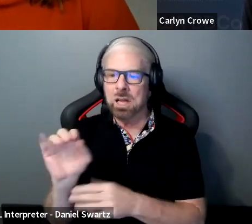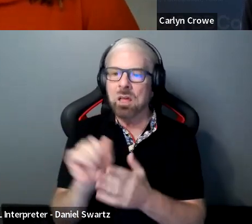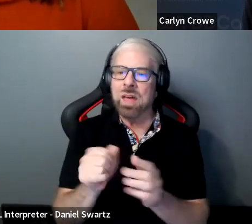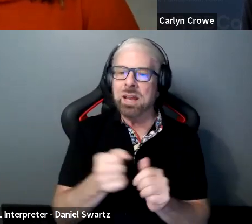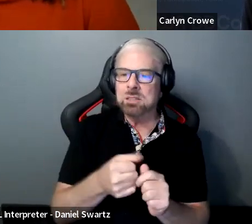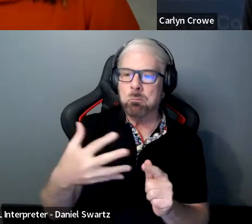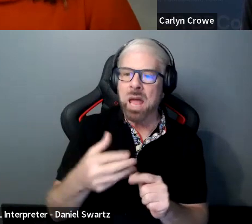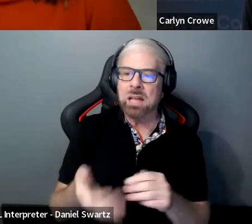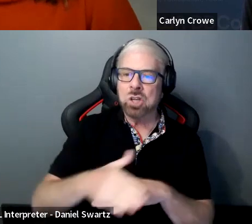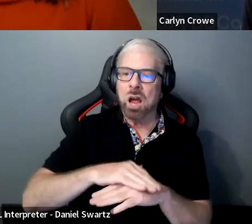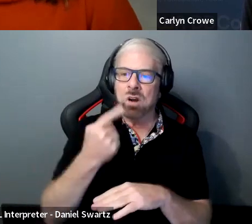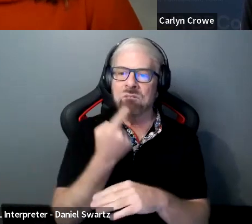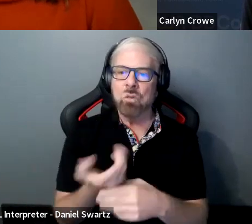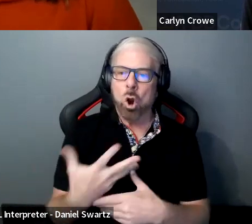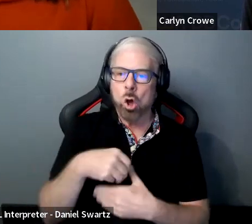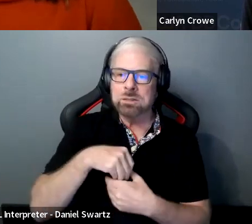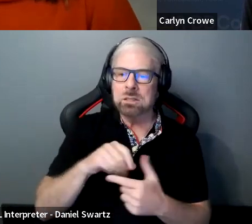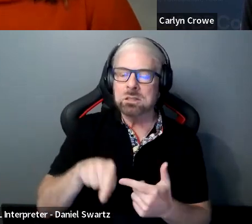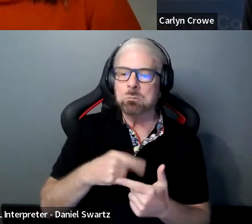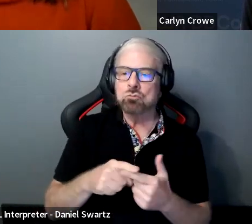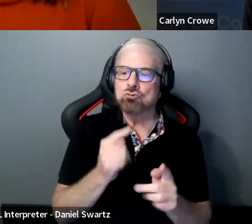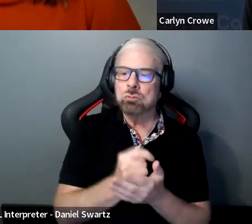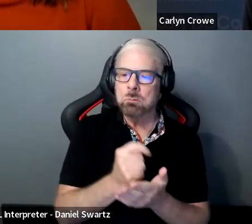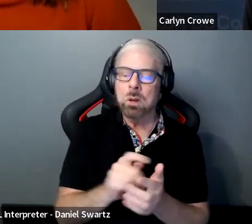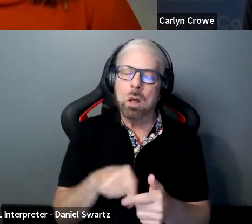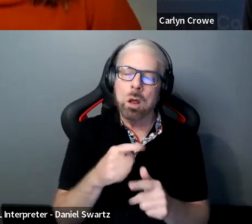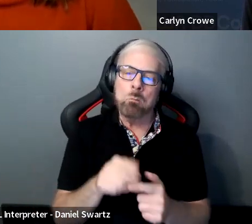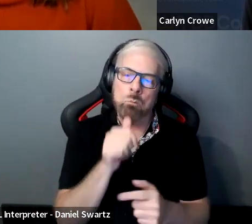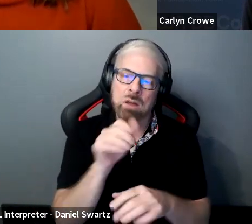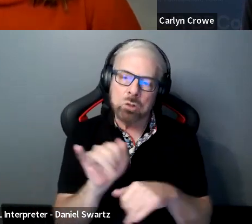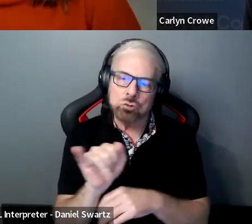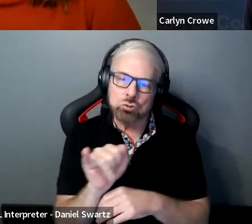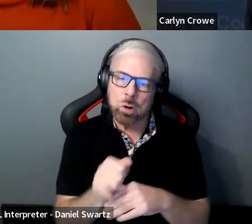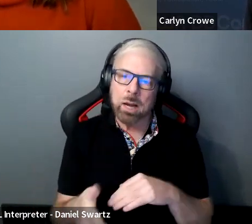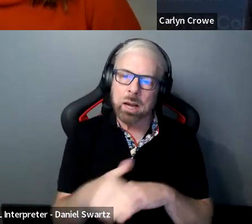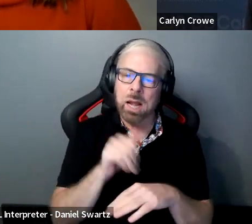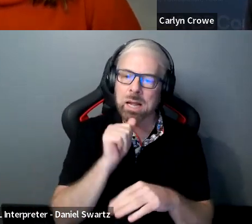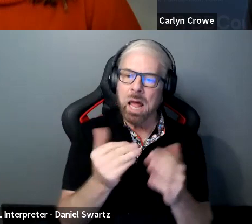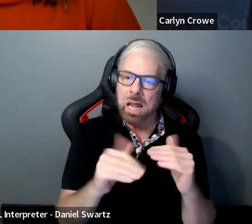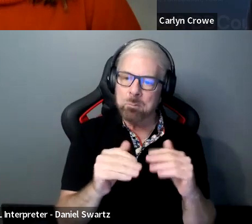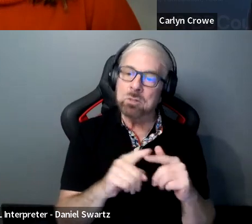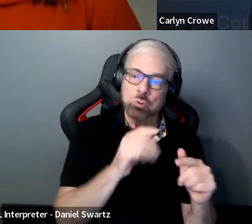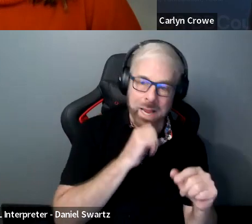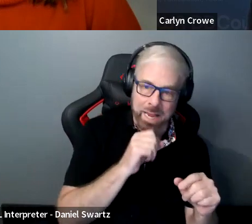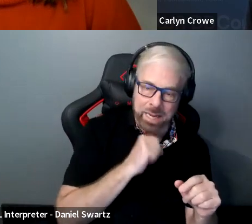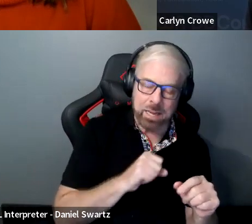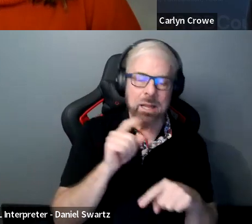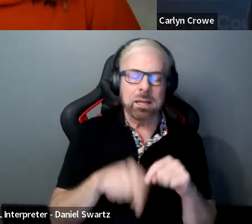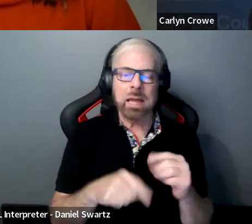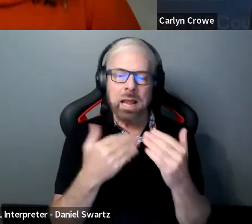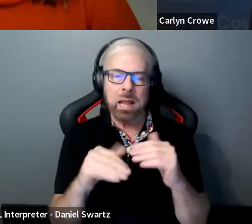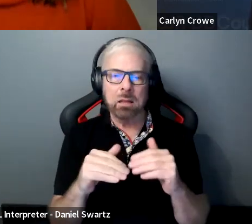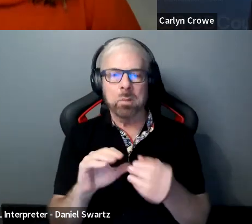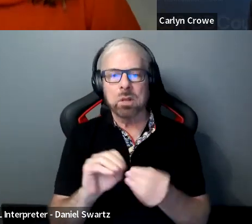autism treatment, private insurance coverage. So it's not limited to the age, or you can't limit the number